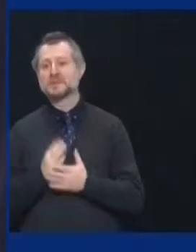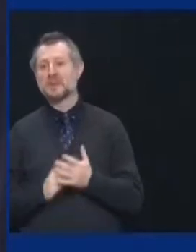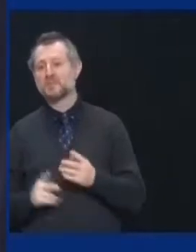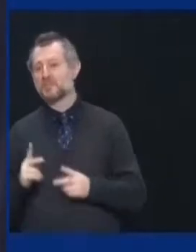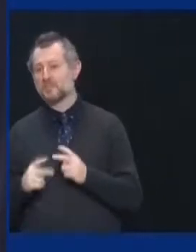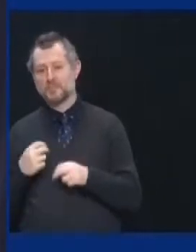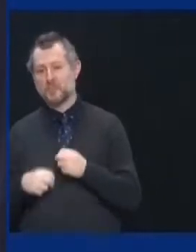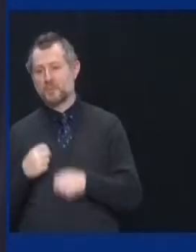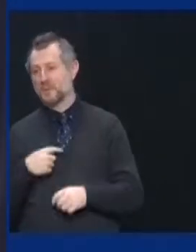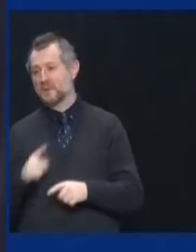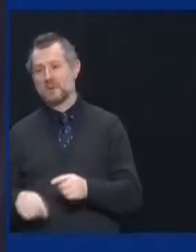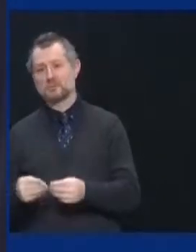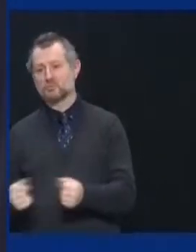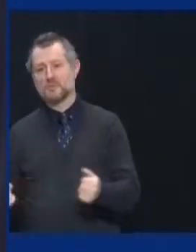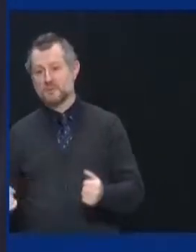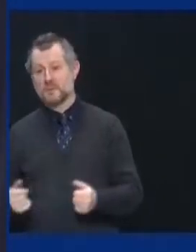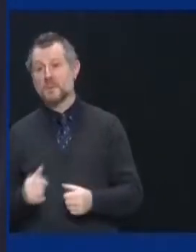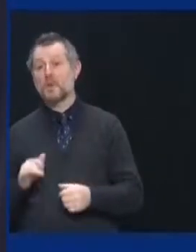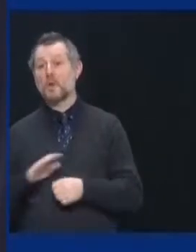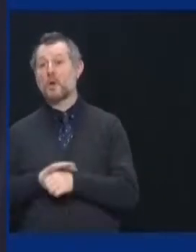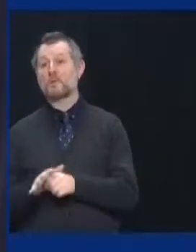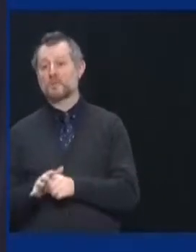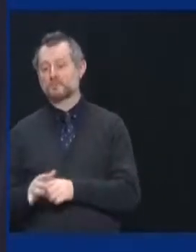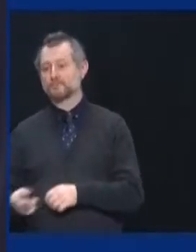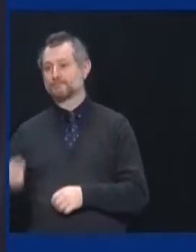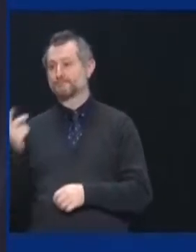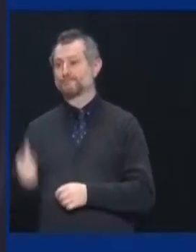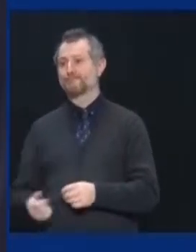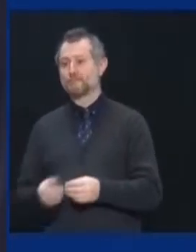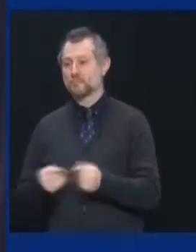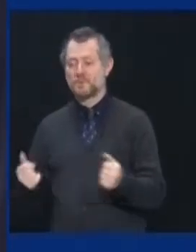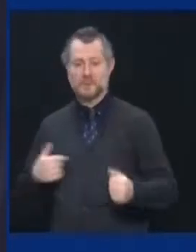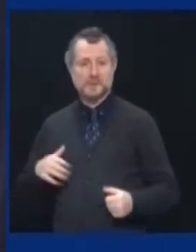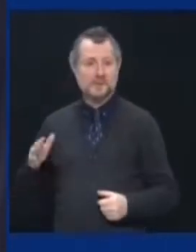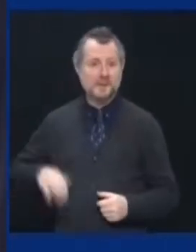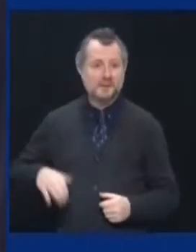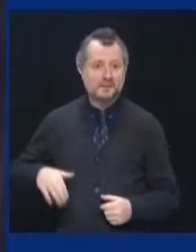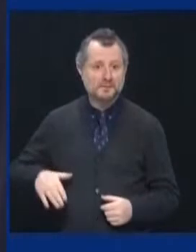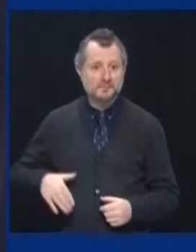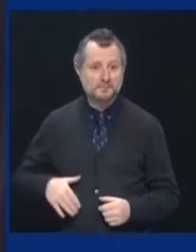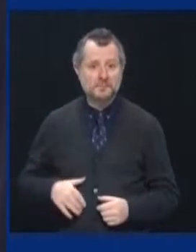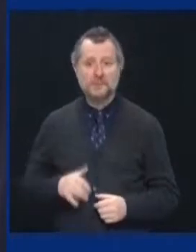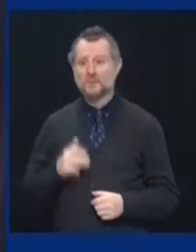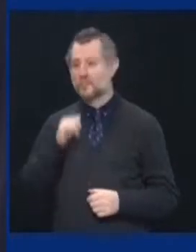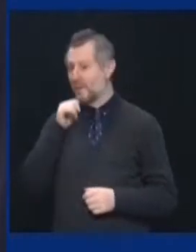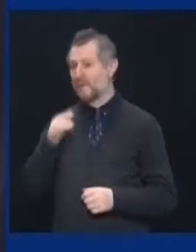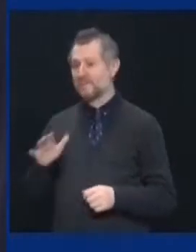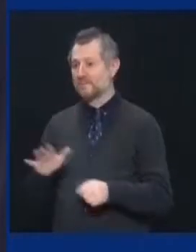We can't cure COVID yet because we can't produce the vaccine.